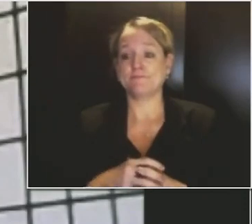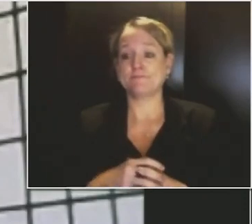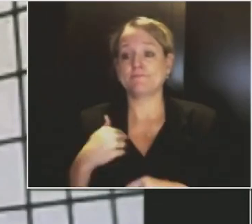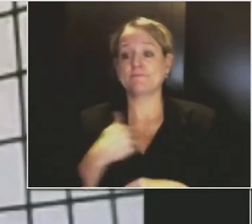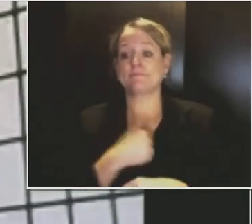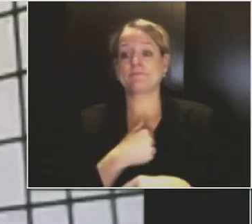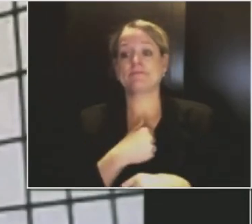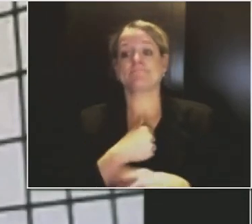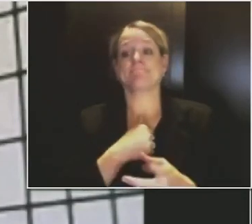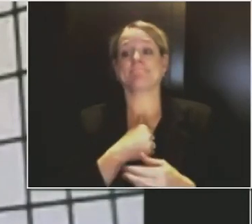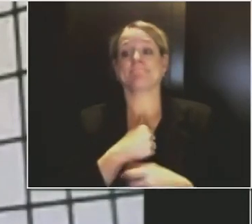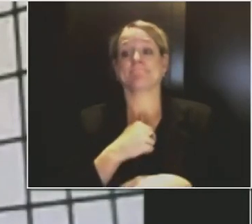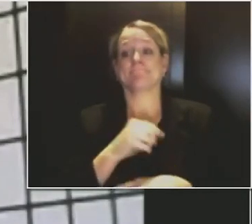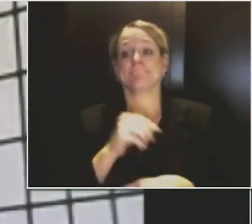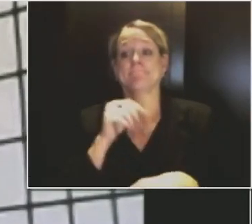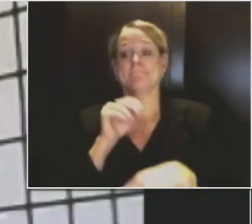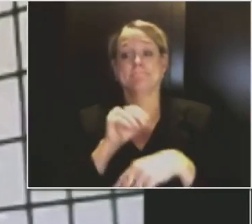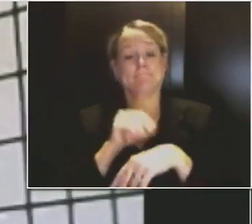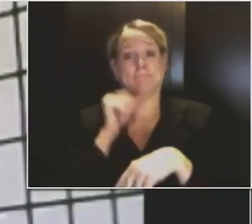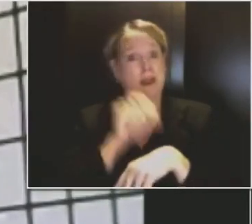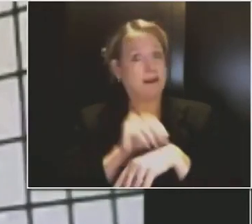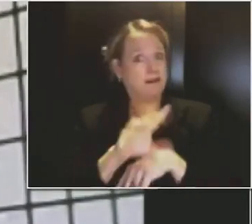there? I think it's a good explanation.